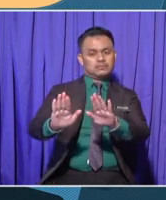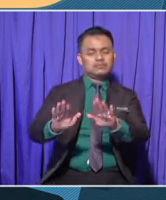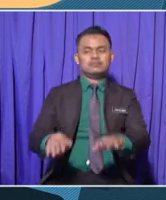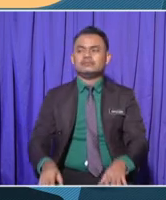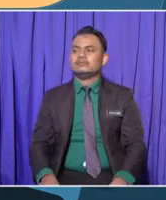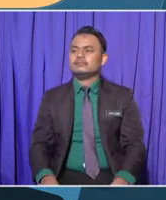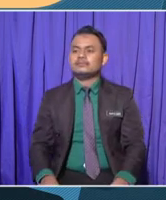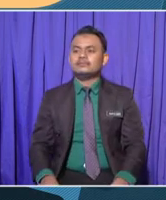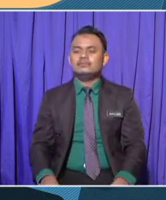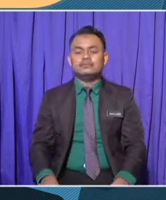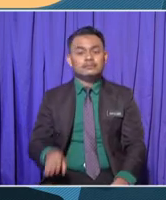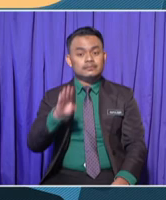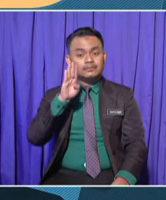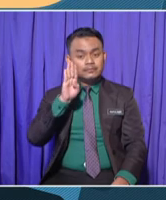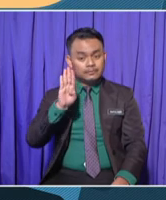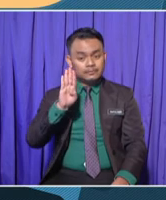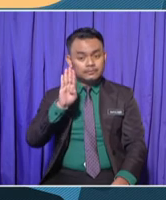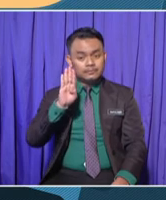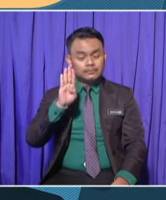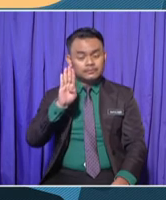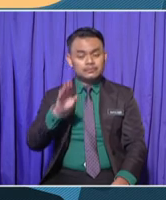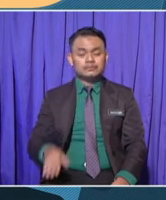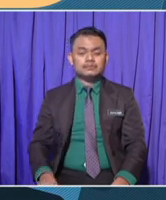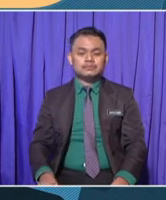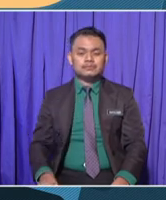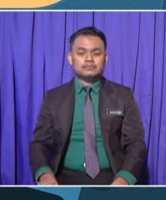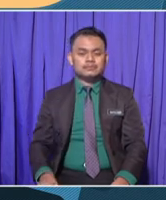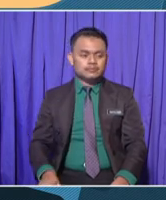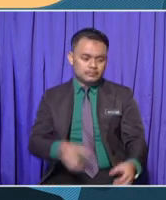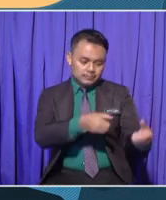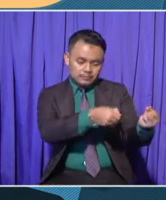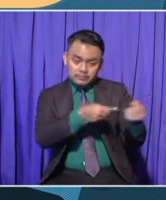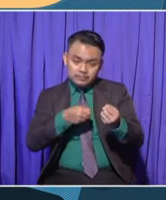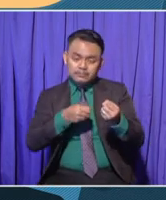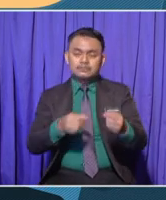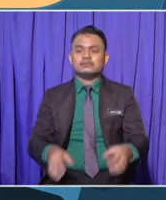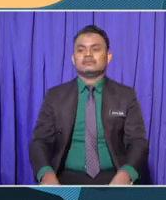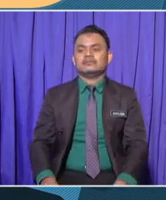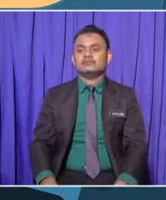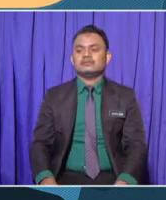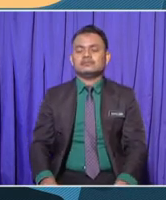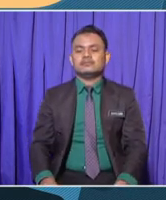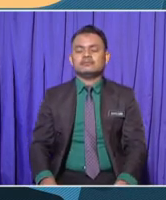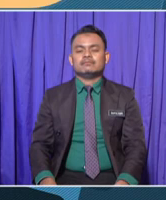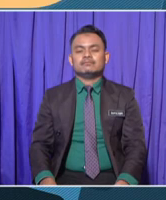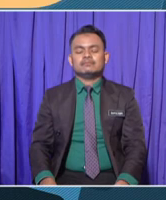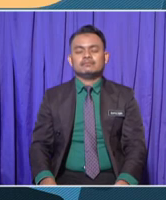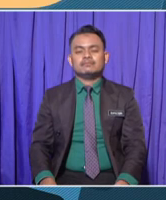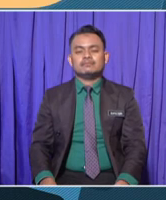other, or B, it will attract each other.